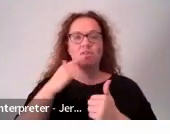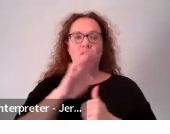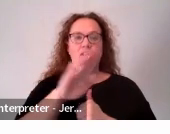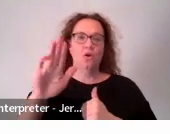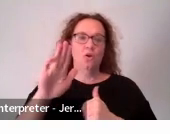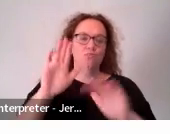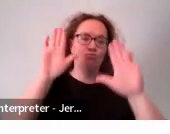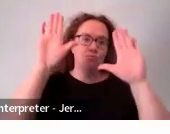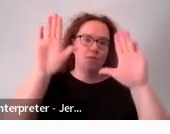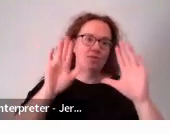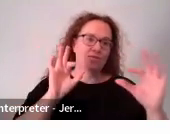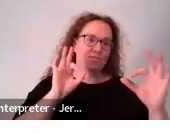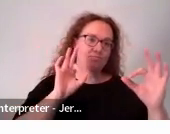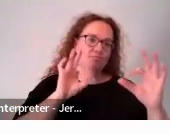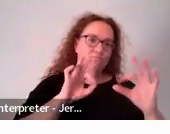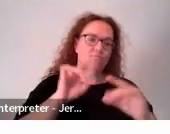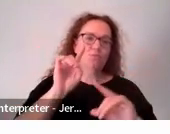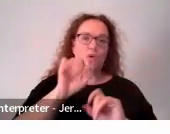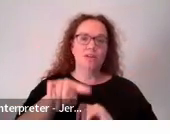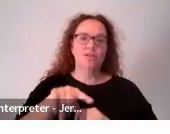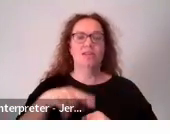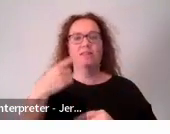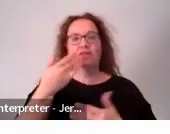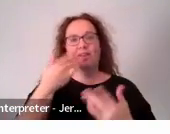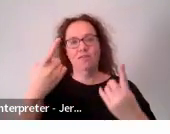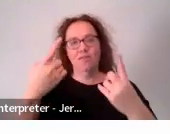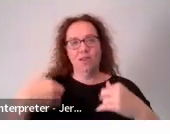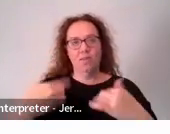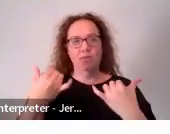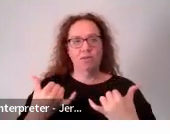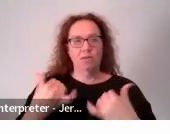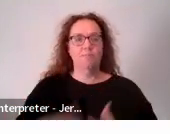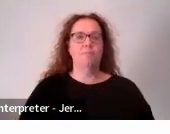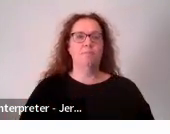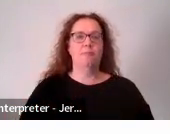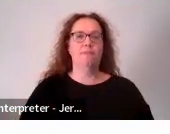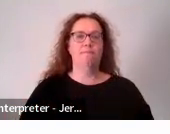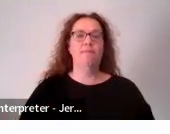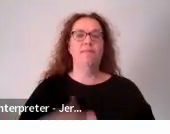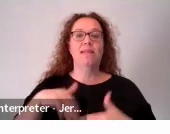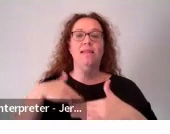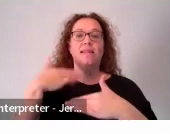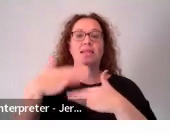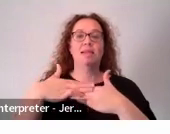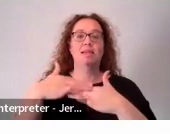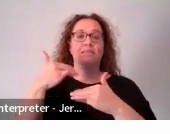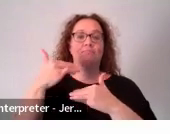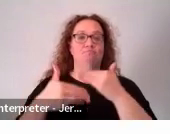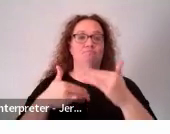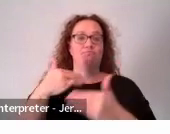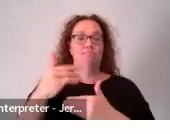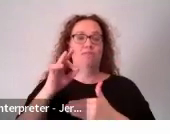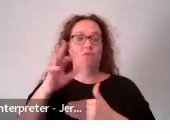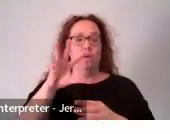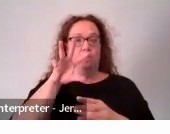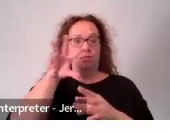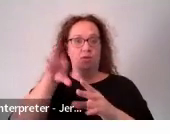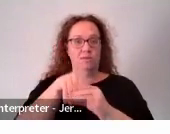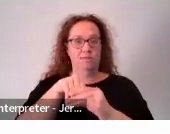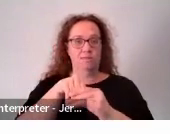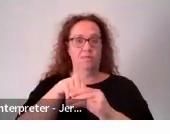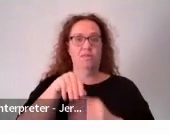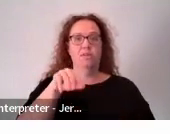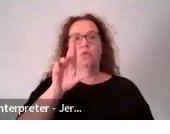wonderful questions and for attending today. So the next steps that if you would like to participate in the